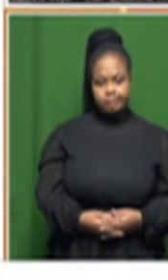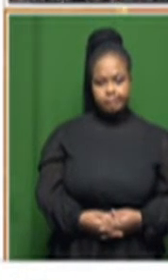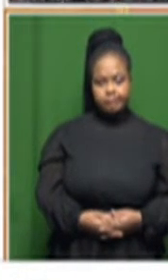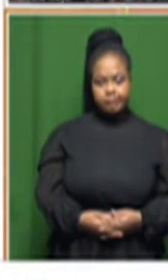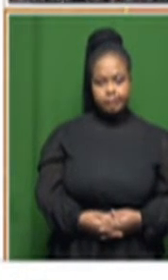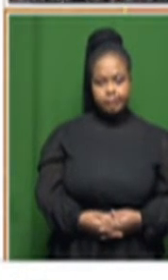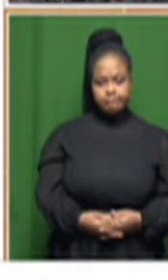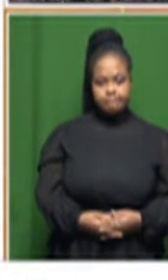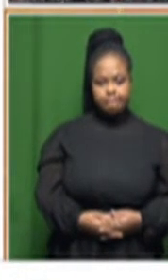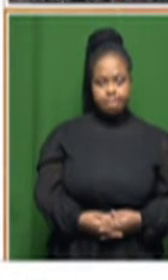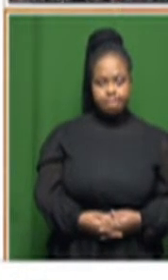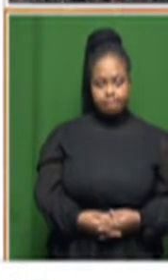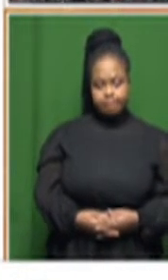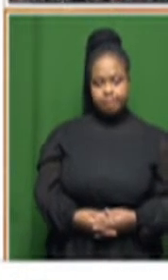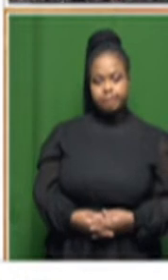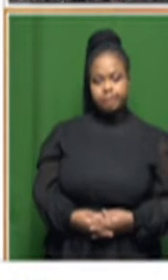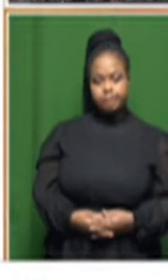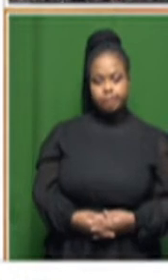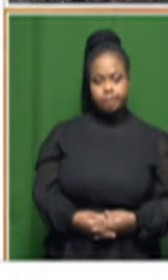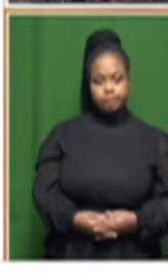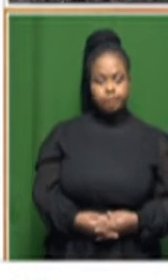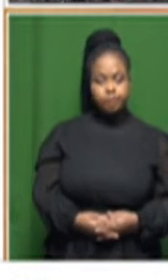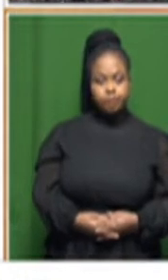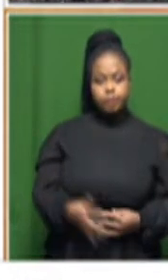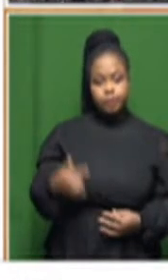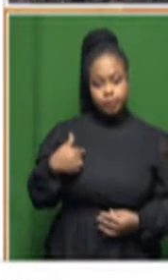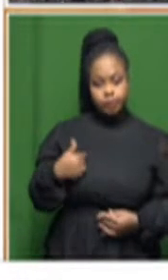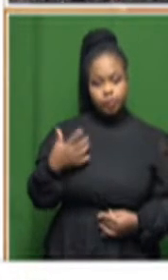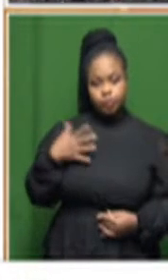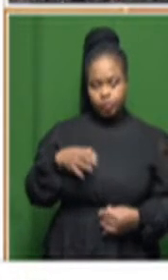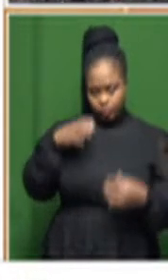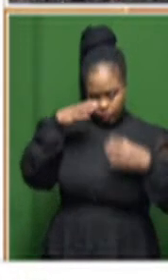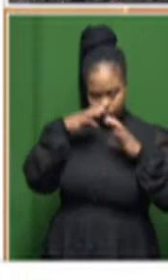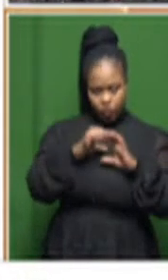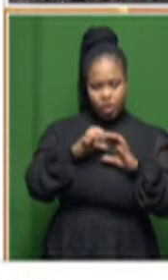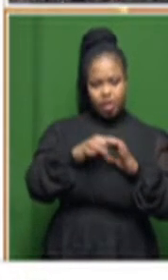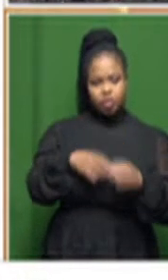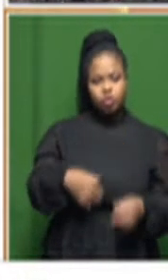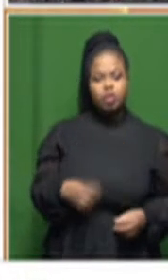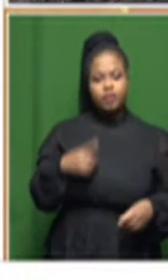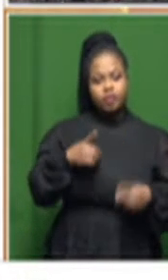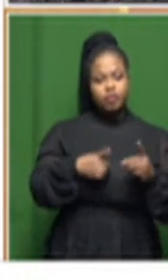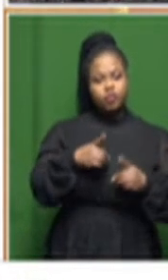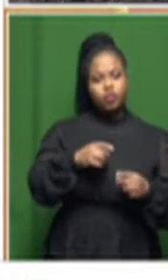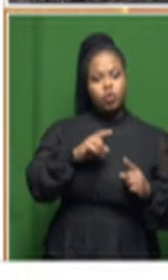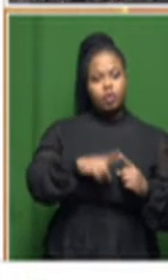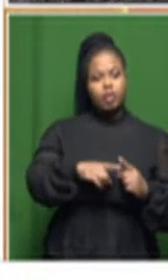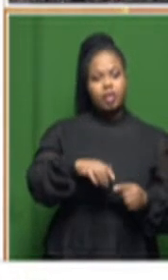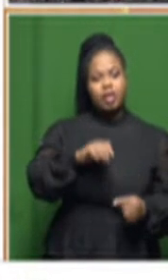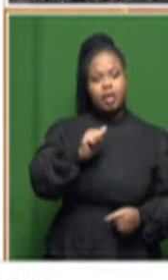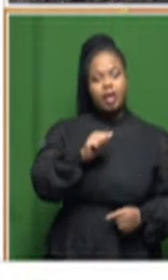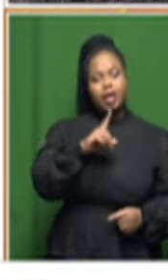Oopsie, sorry about that. So I want to just quickly focus on the definition of an adverse event